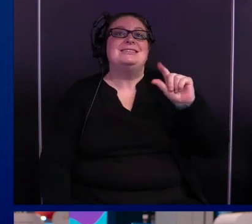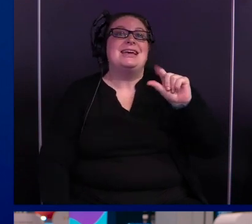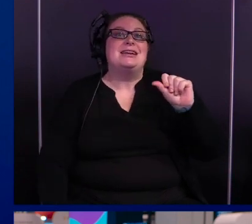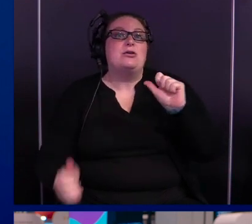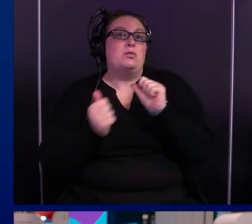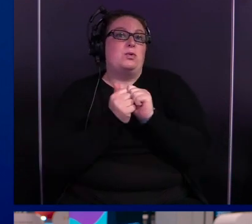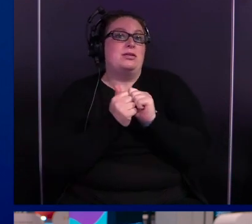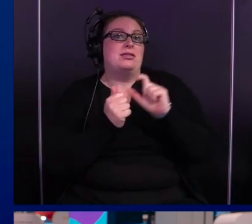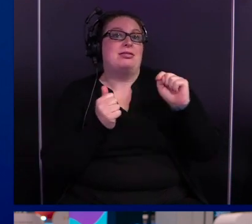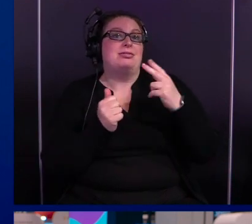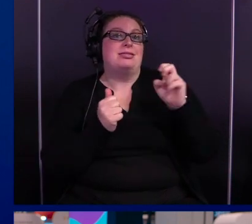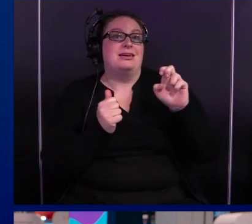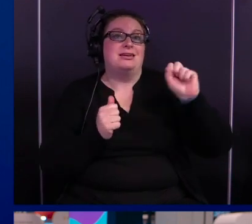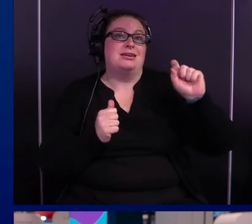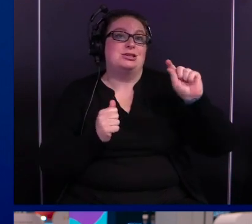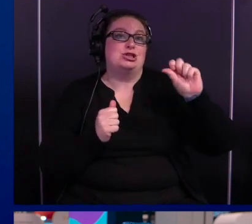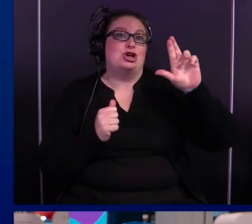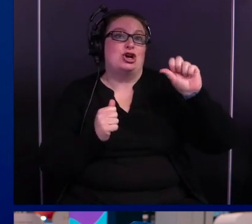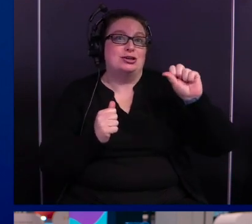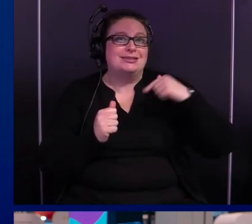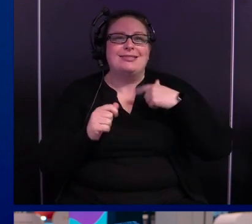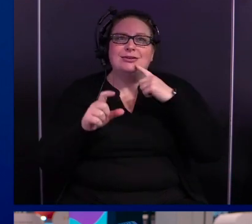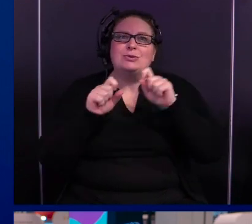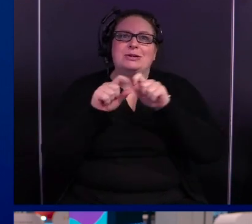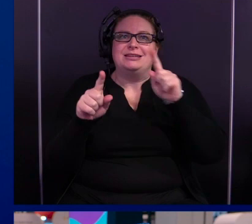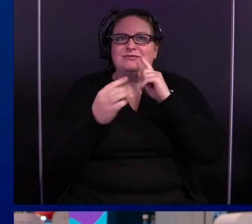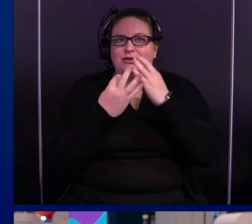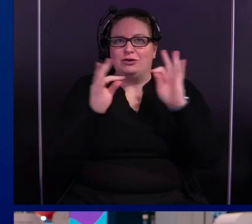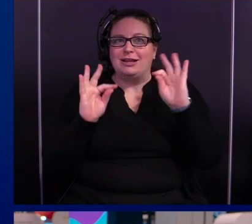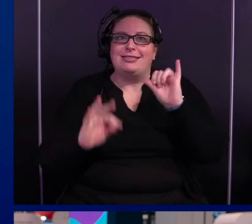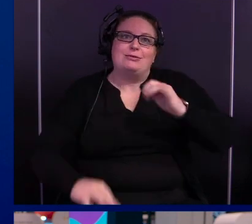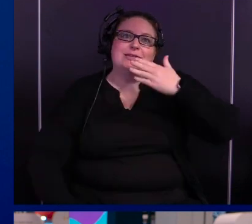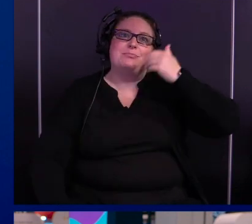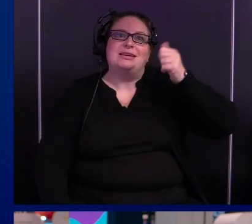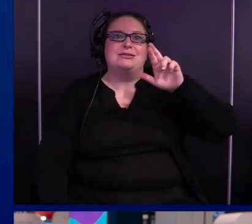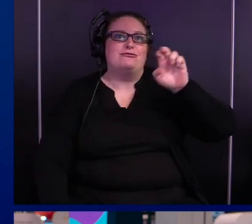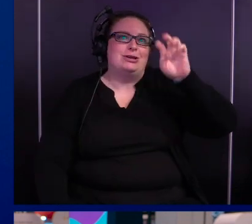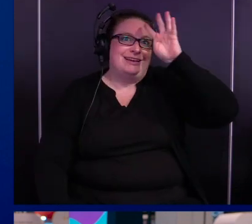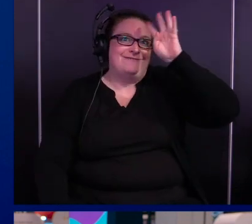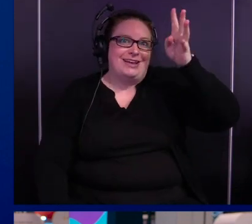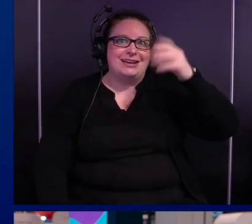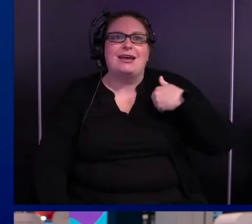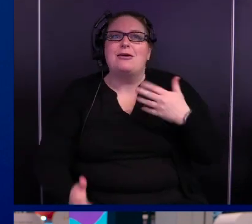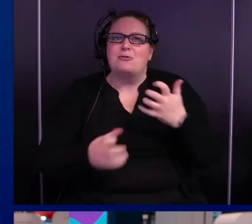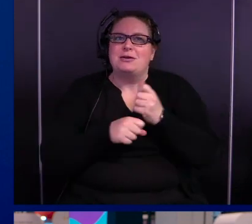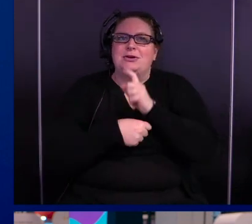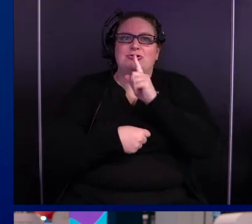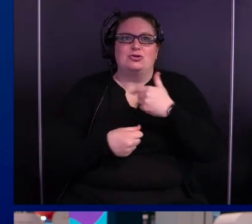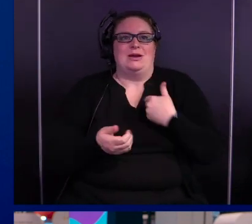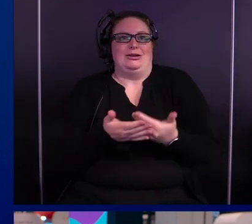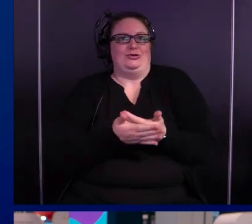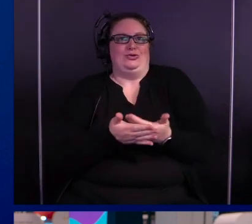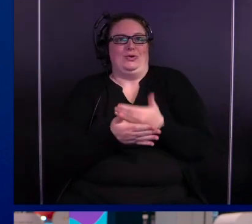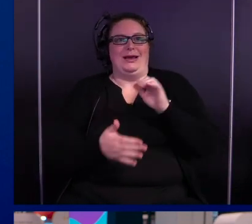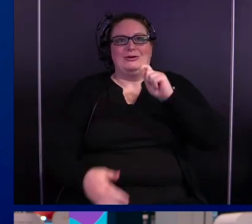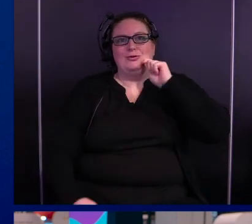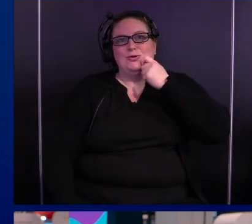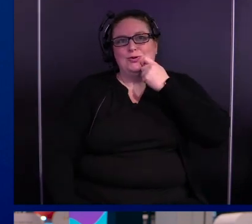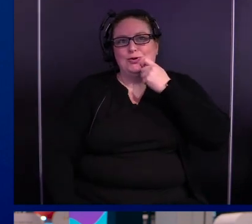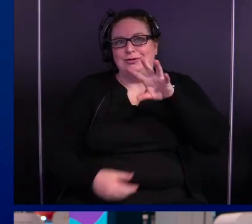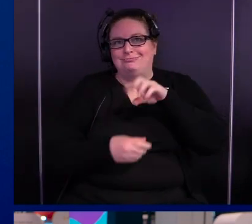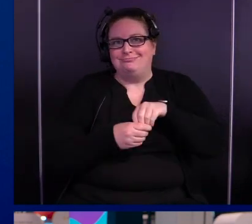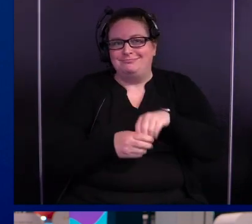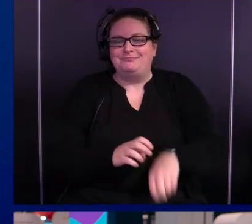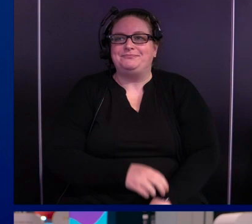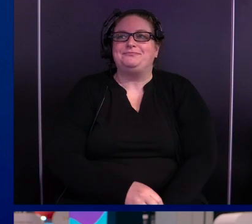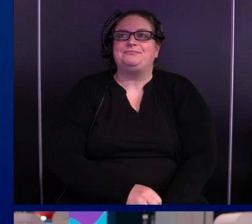is the one that we've released for everybody free here. That was out of the Best of reInvent set. I wanted to make sure we had one of our new and cool ones here. But